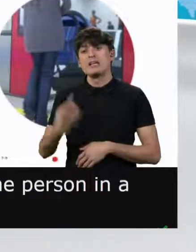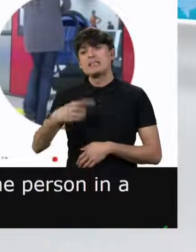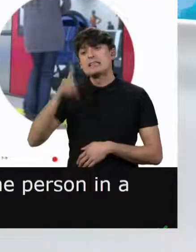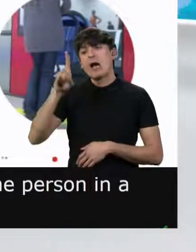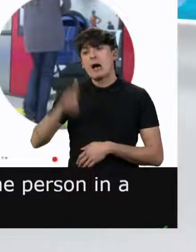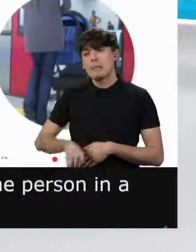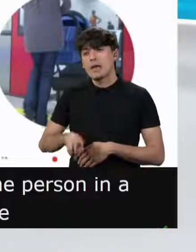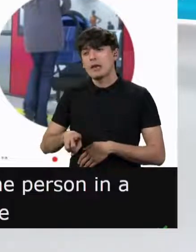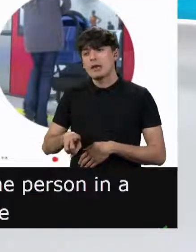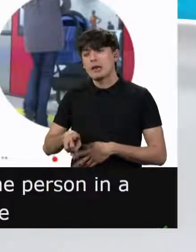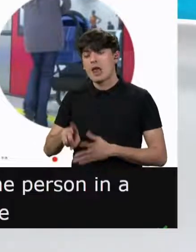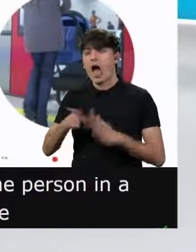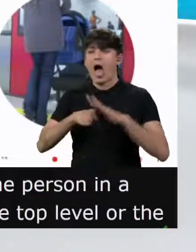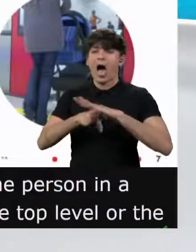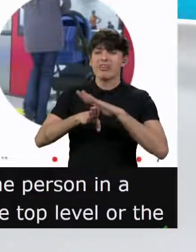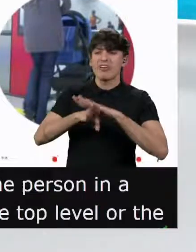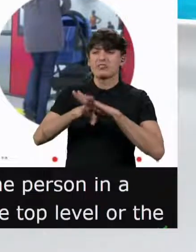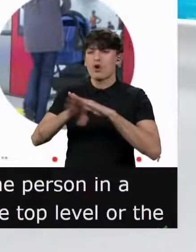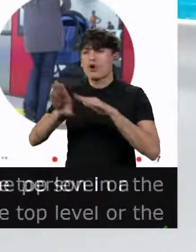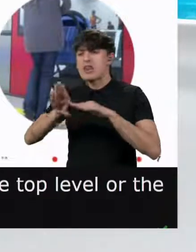train perfectly well on a platform.